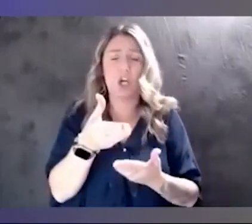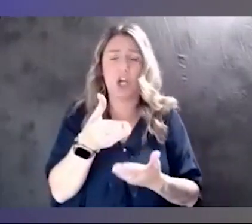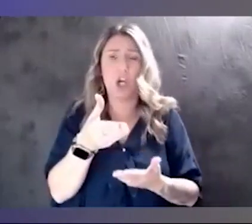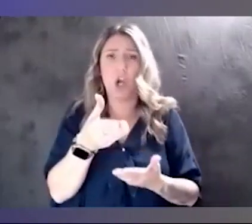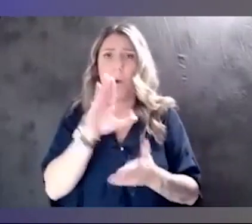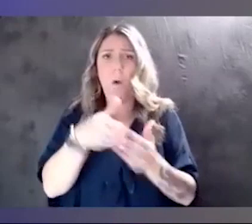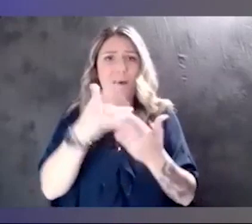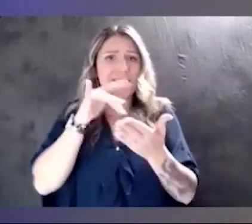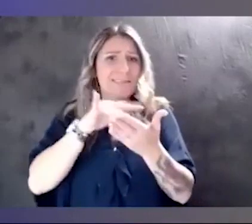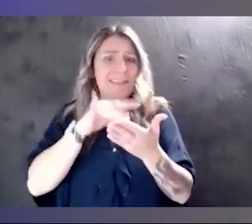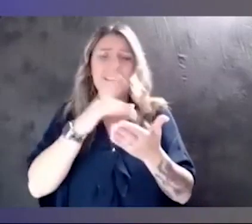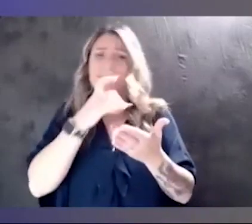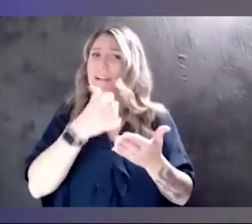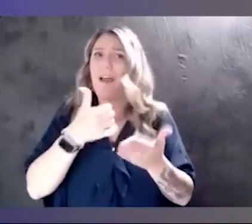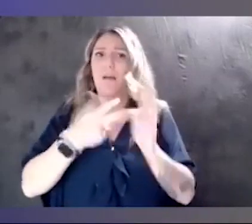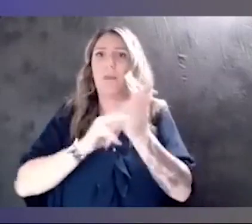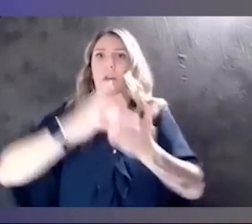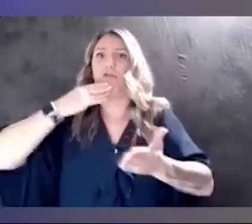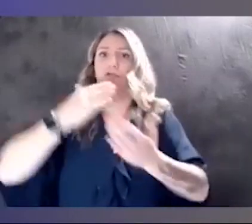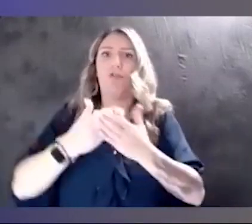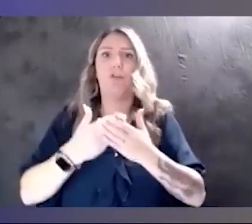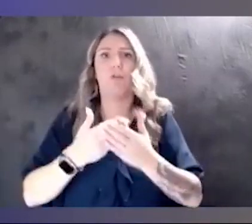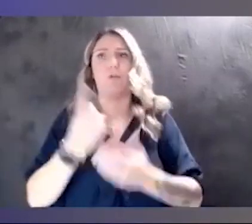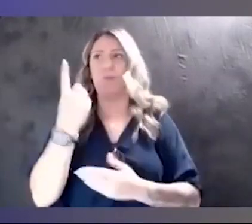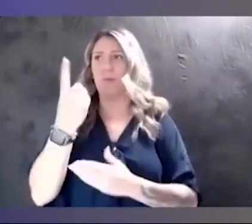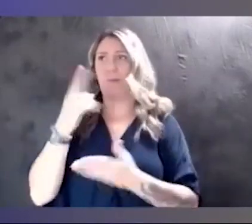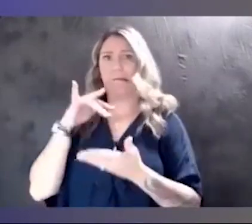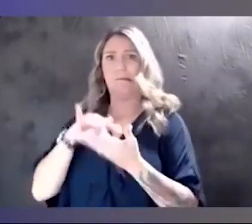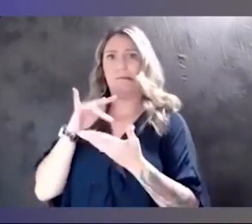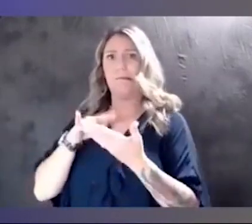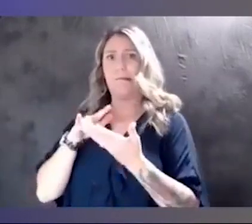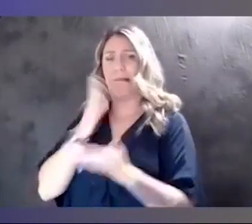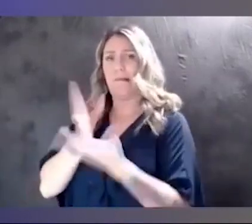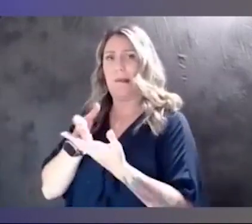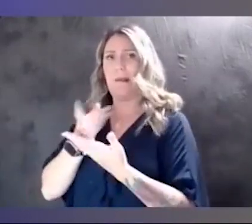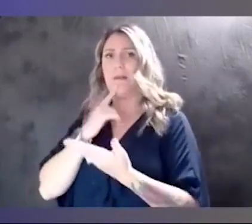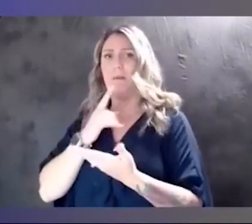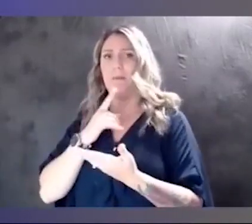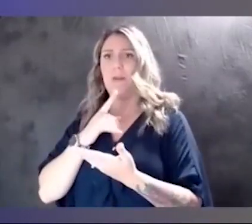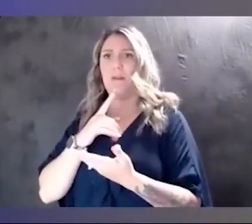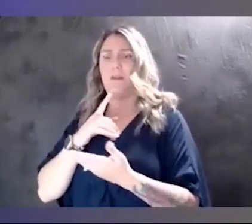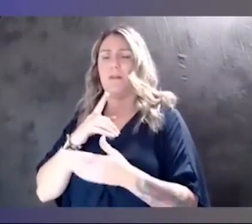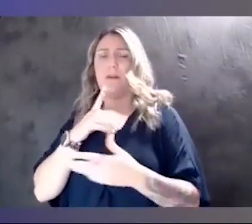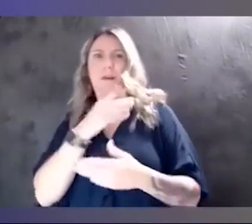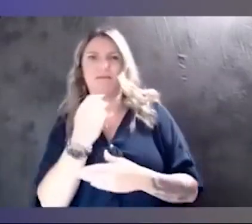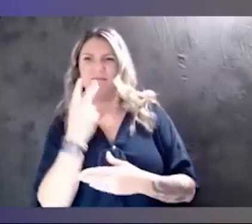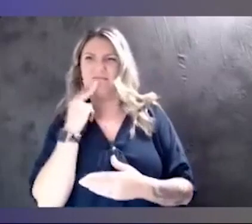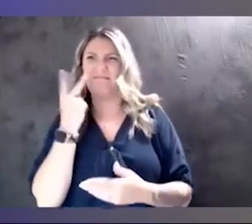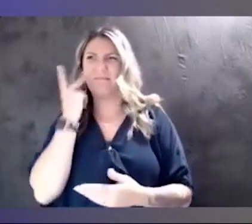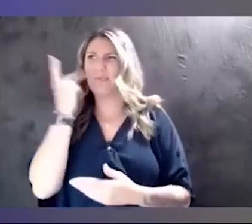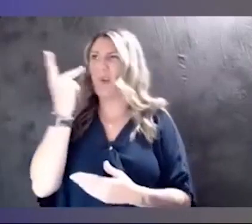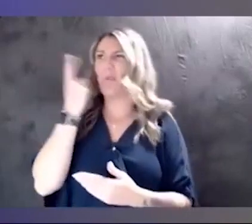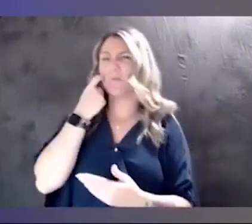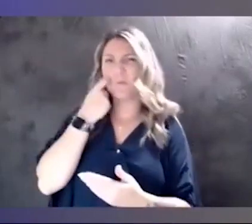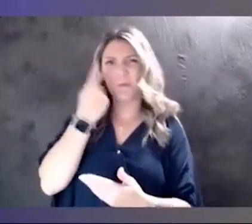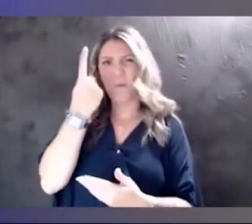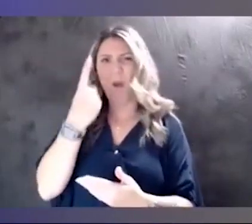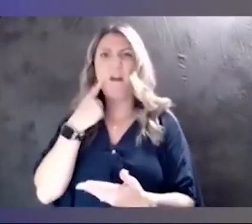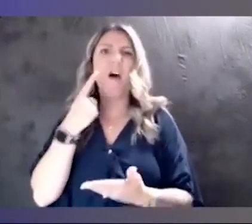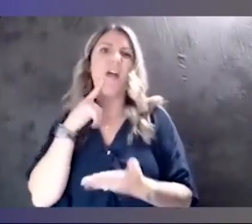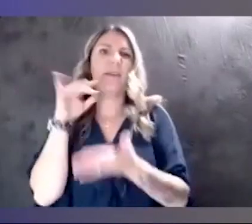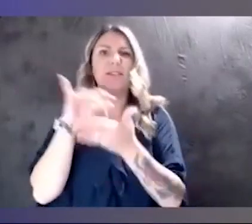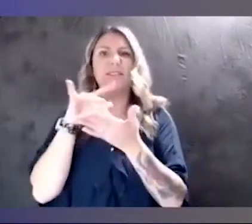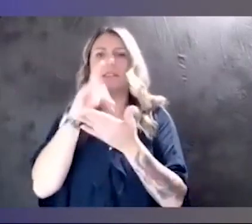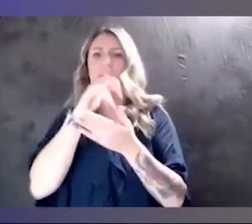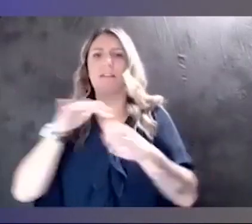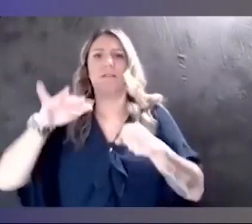Barr just talked about one that was retracted. I saw one that was retracted too. They get out there, they don't get the full peer